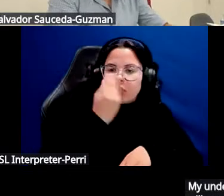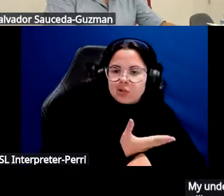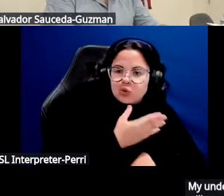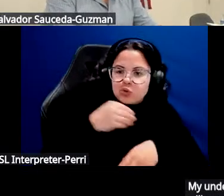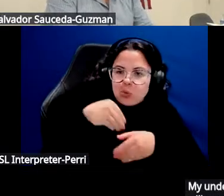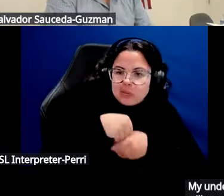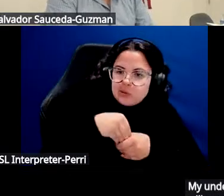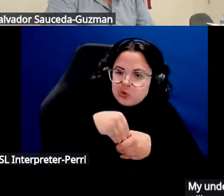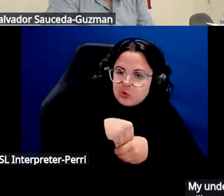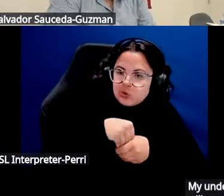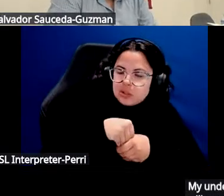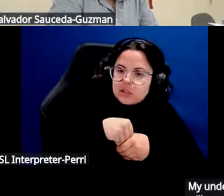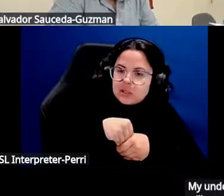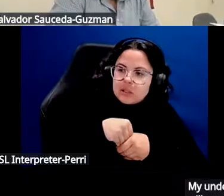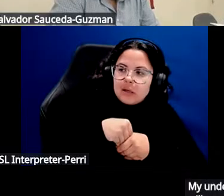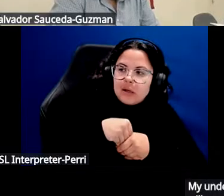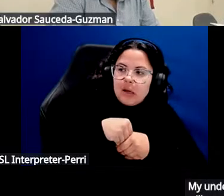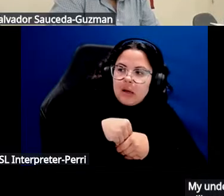internally